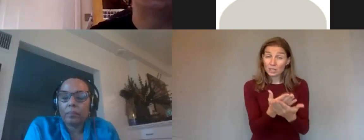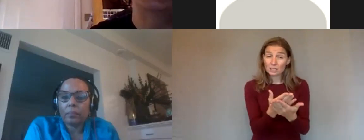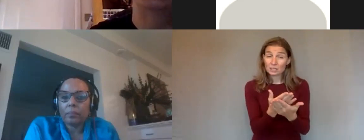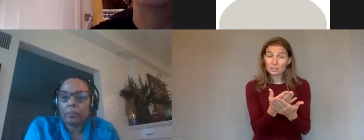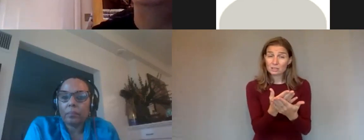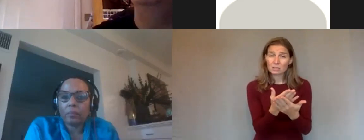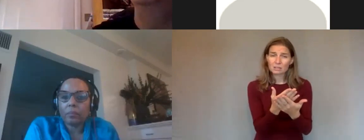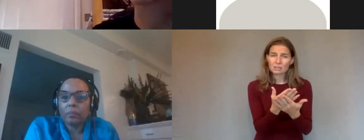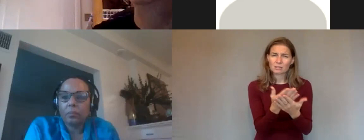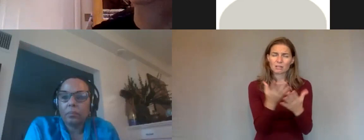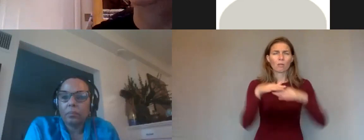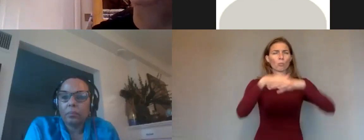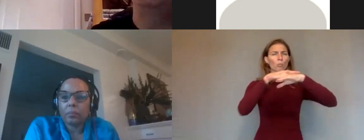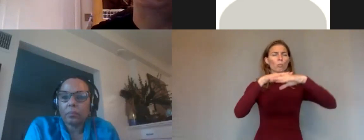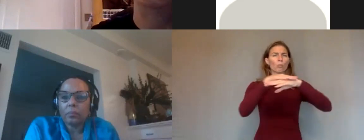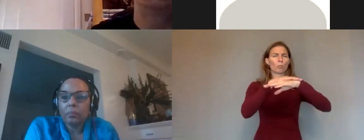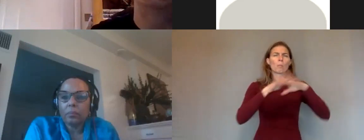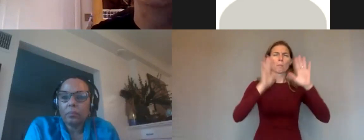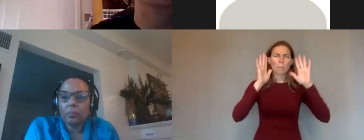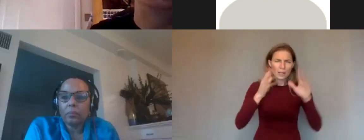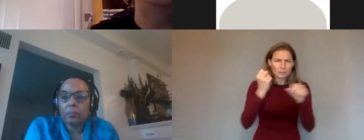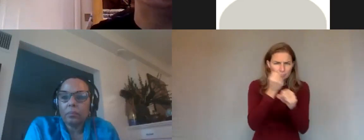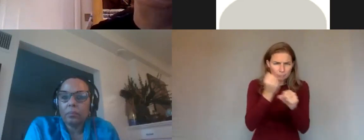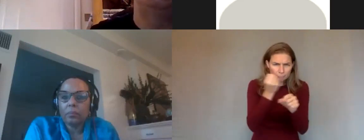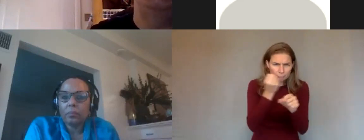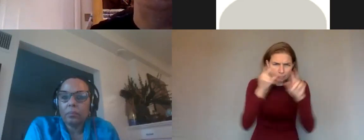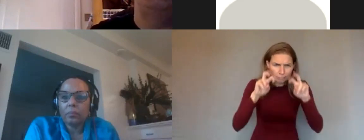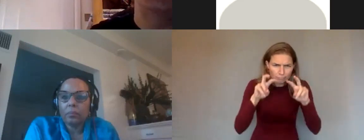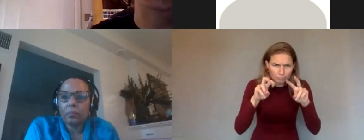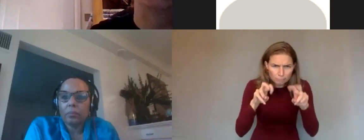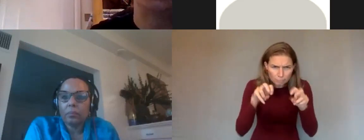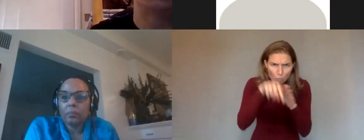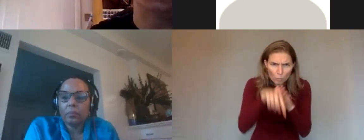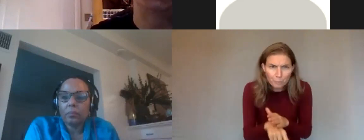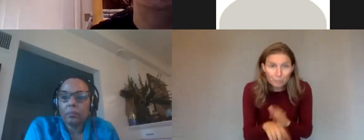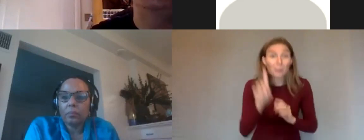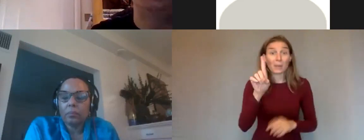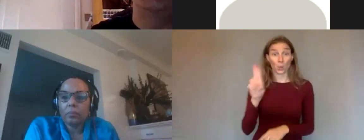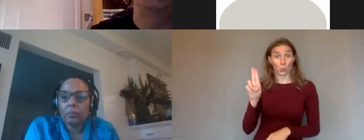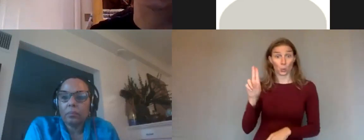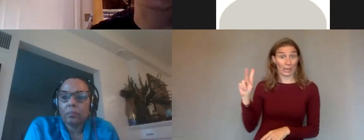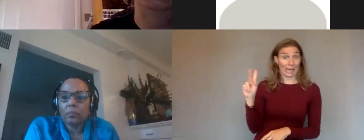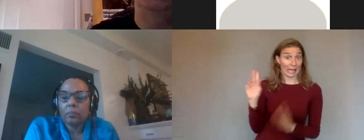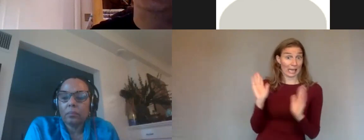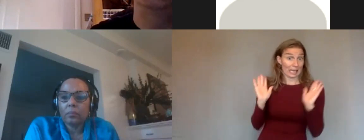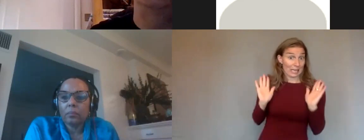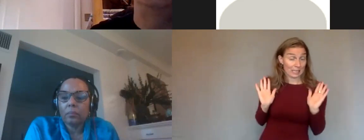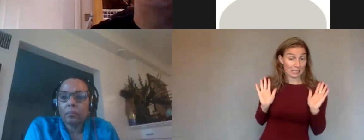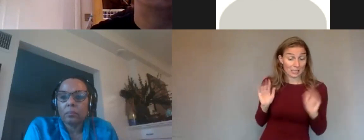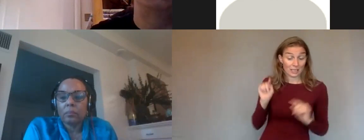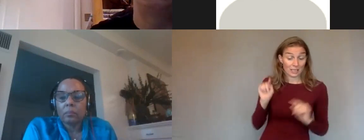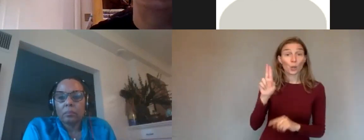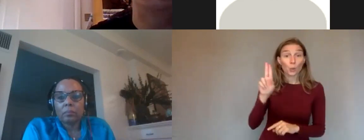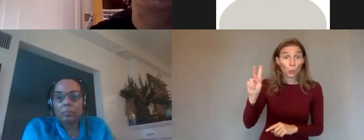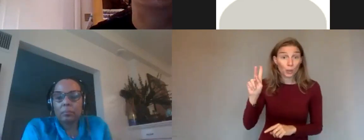to understand better about this. But if I just use UK numbers for a second, supposedly one of the more